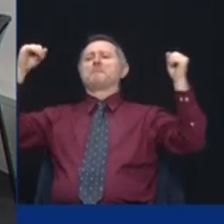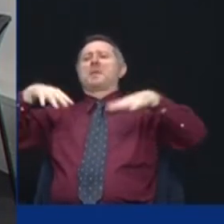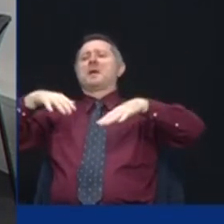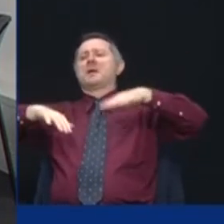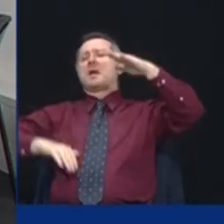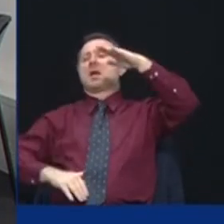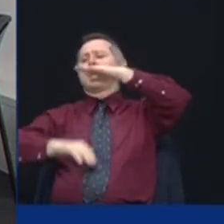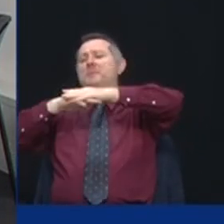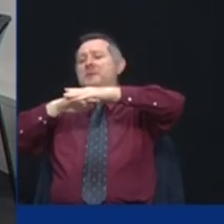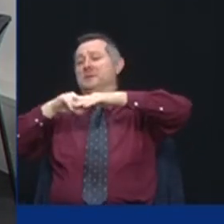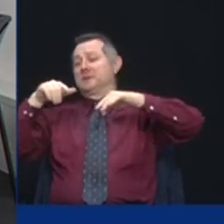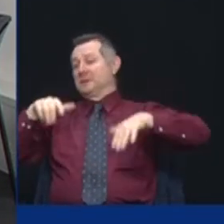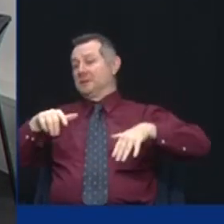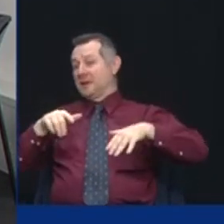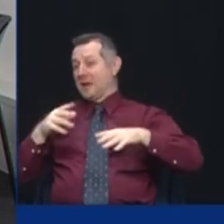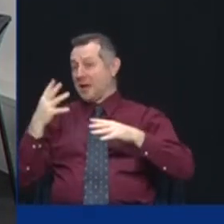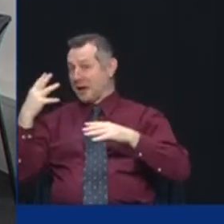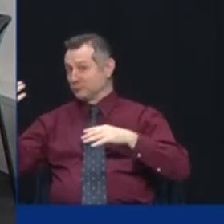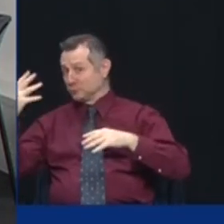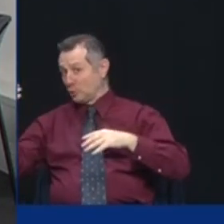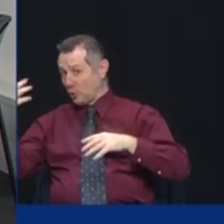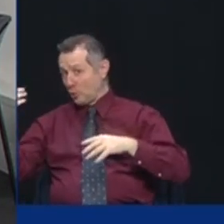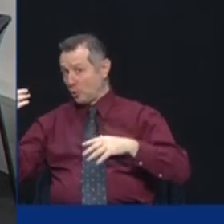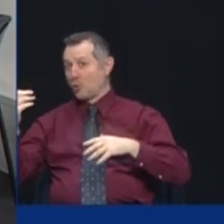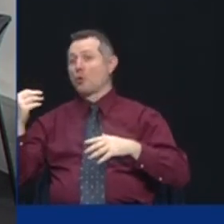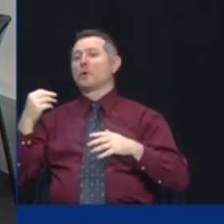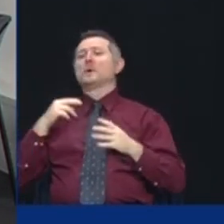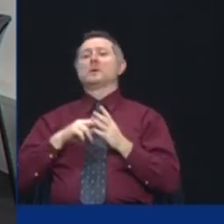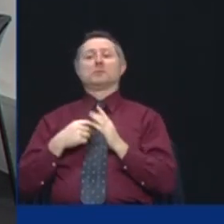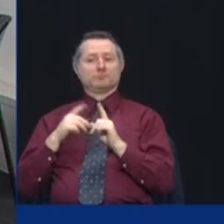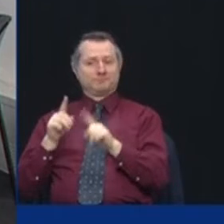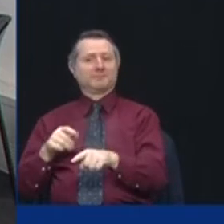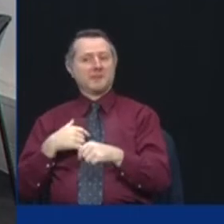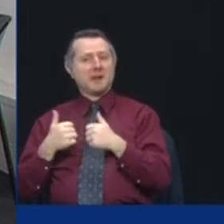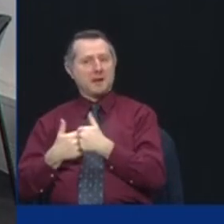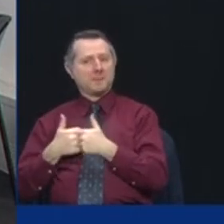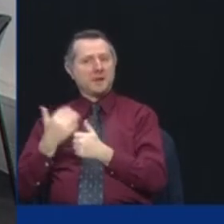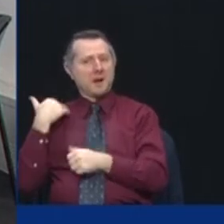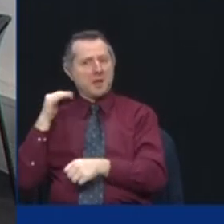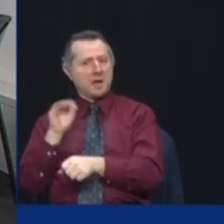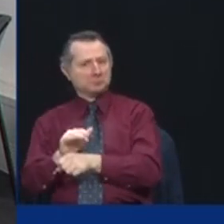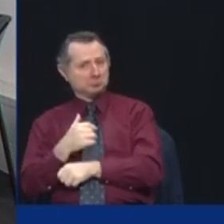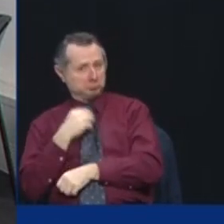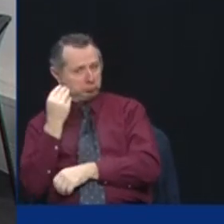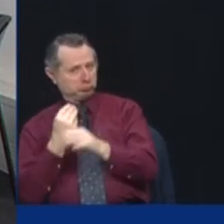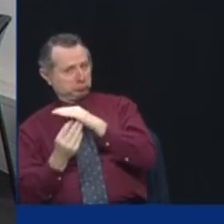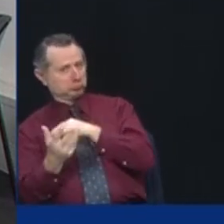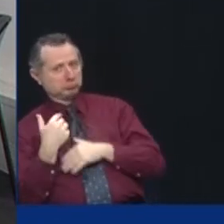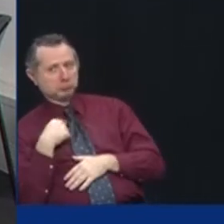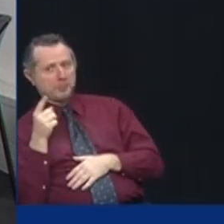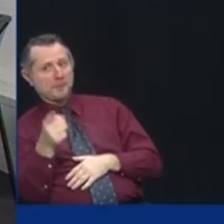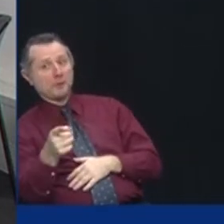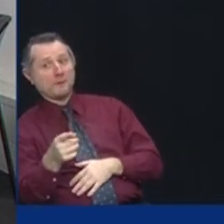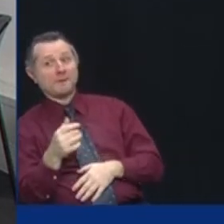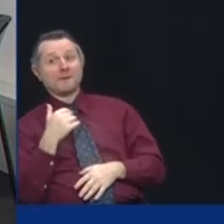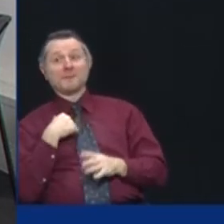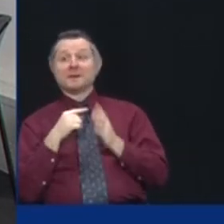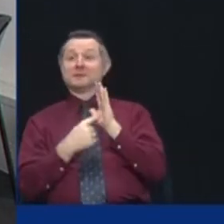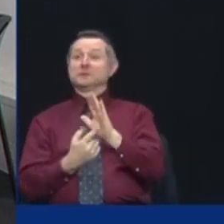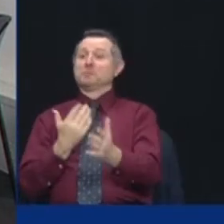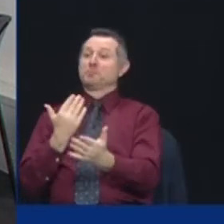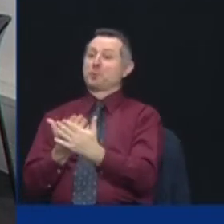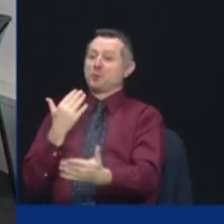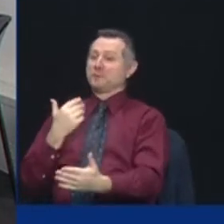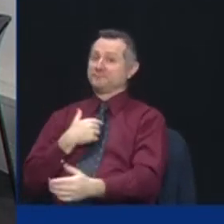is outdoors, and I happened to go to the game last night, and you know, you show proof of vaccination,